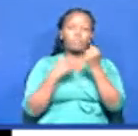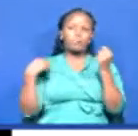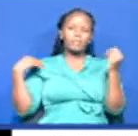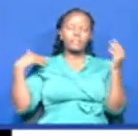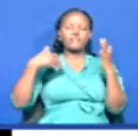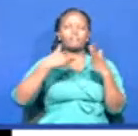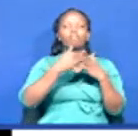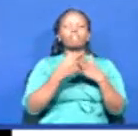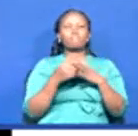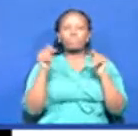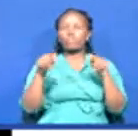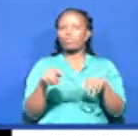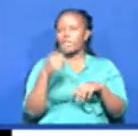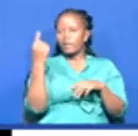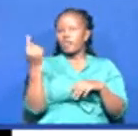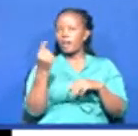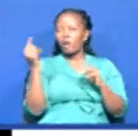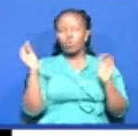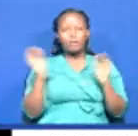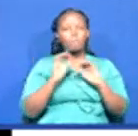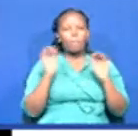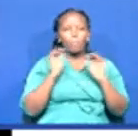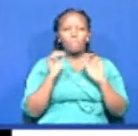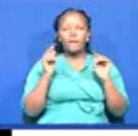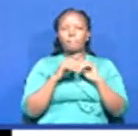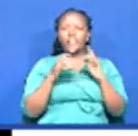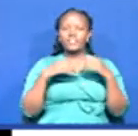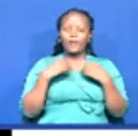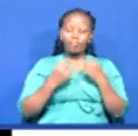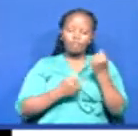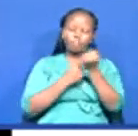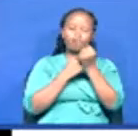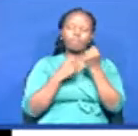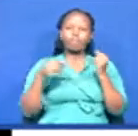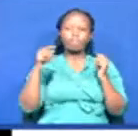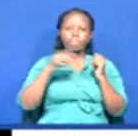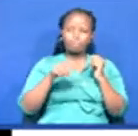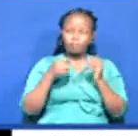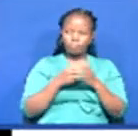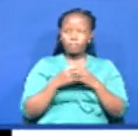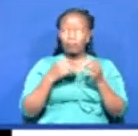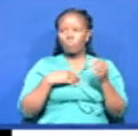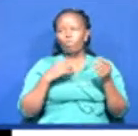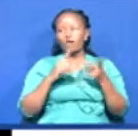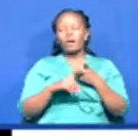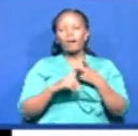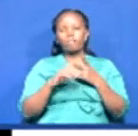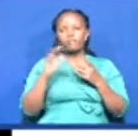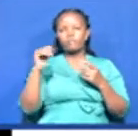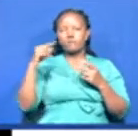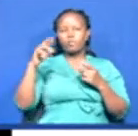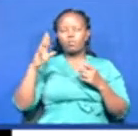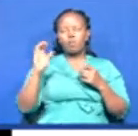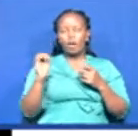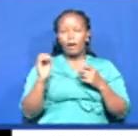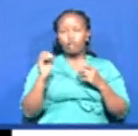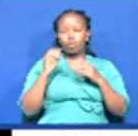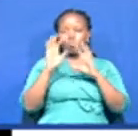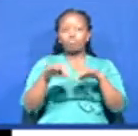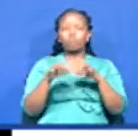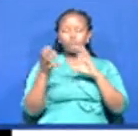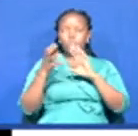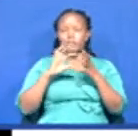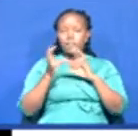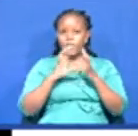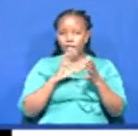today, but have really, really worked with us. We have Agrochemicals Association of Kenya. I know you're